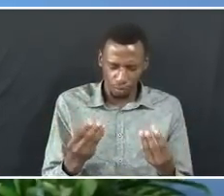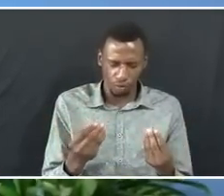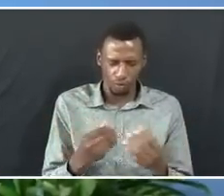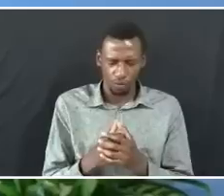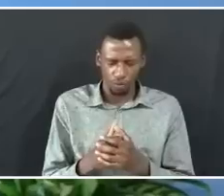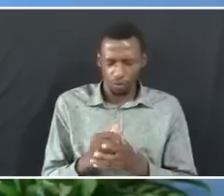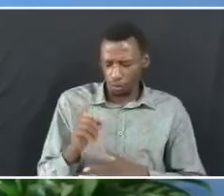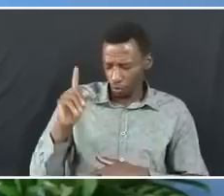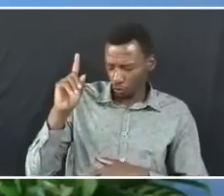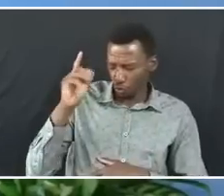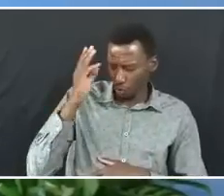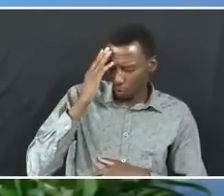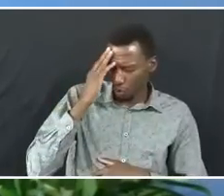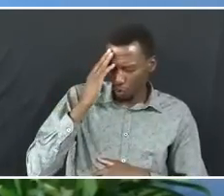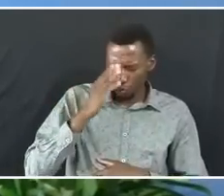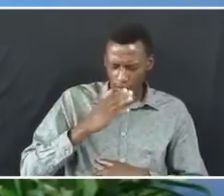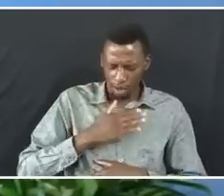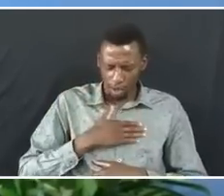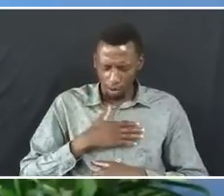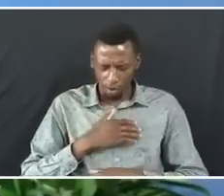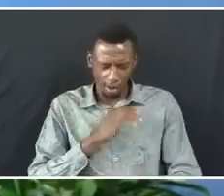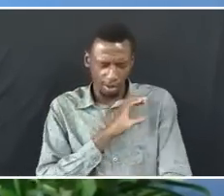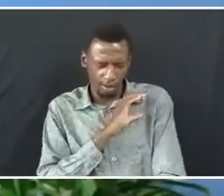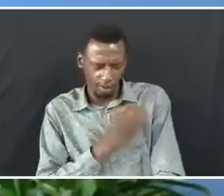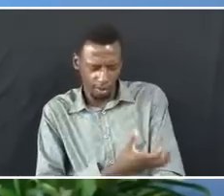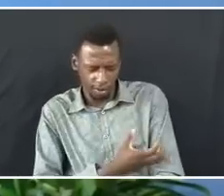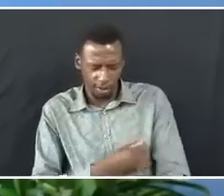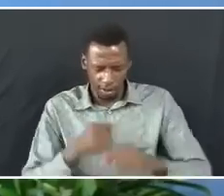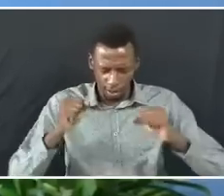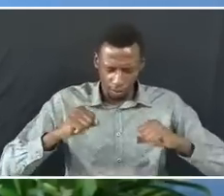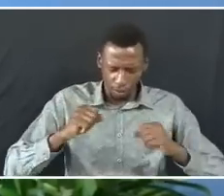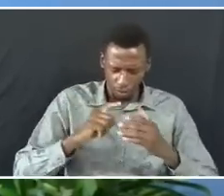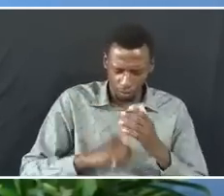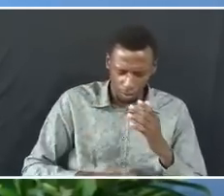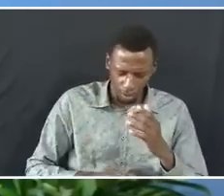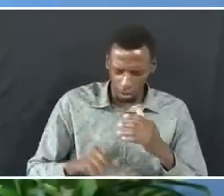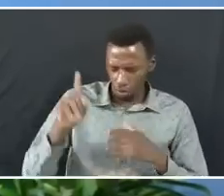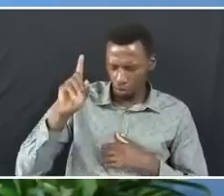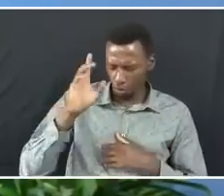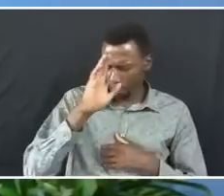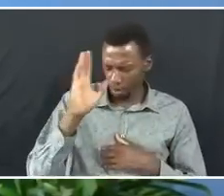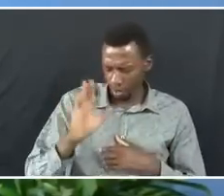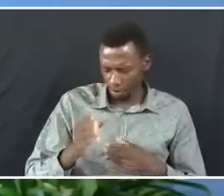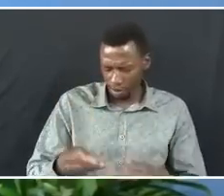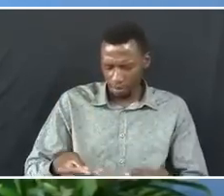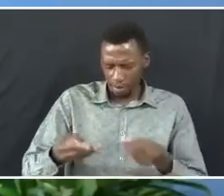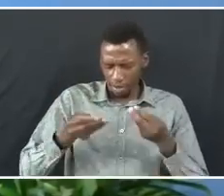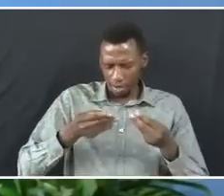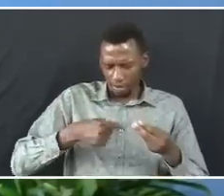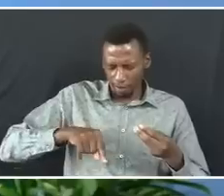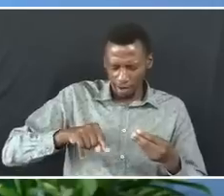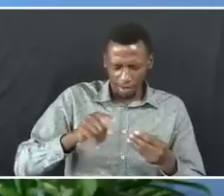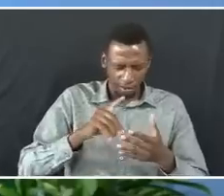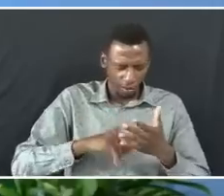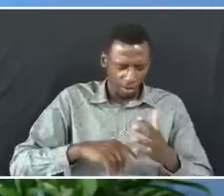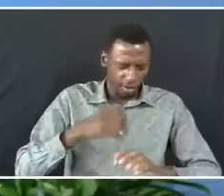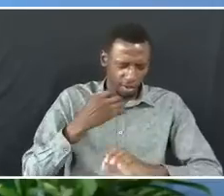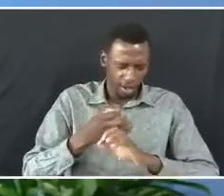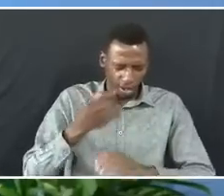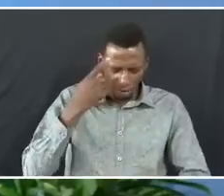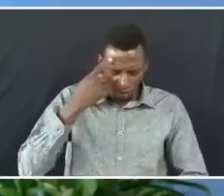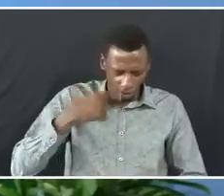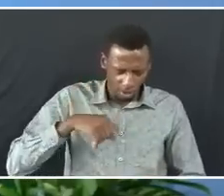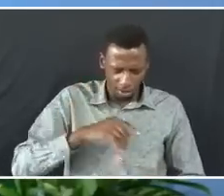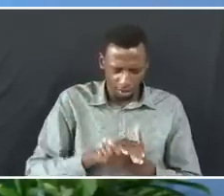You know our capabilities and capacities. You can never give us that which is too hard for us. But the devil